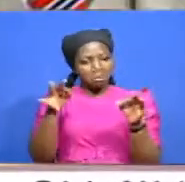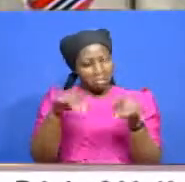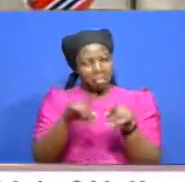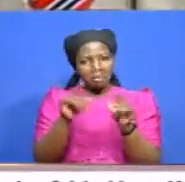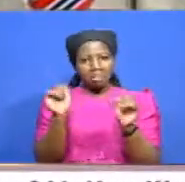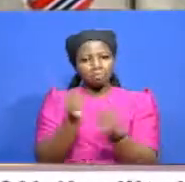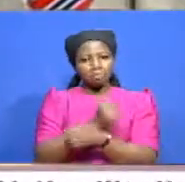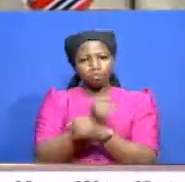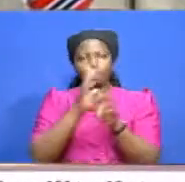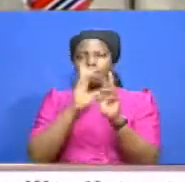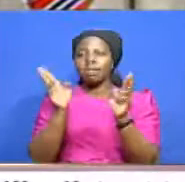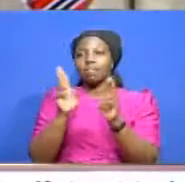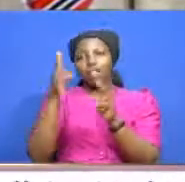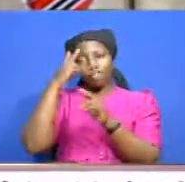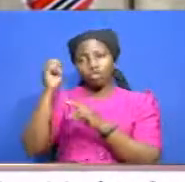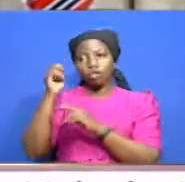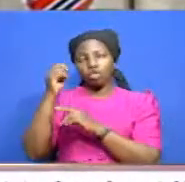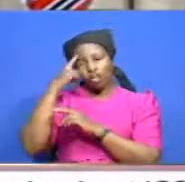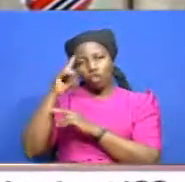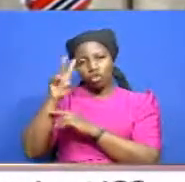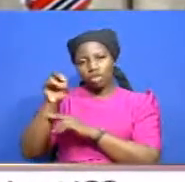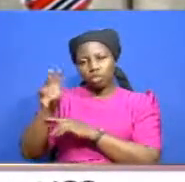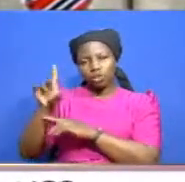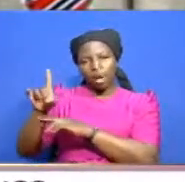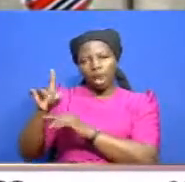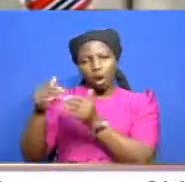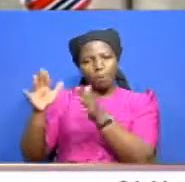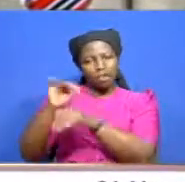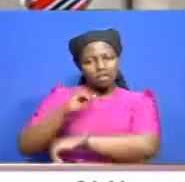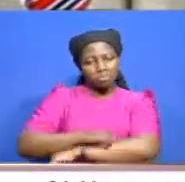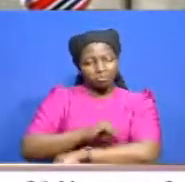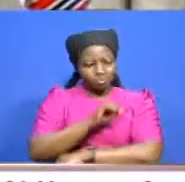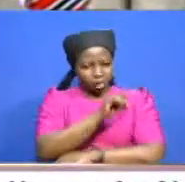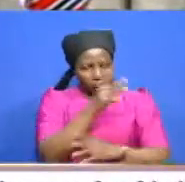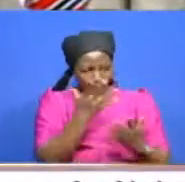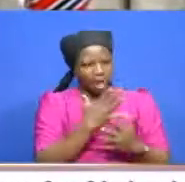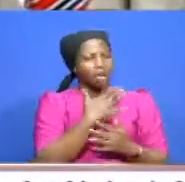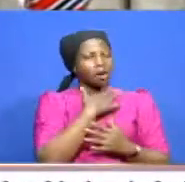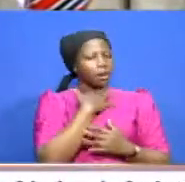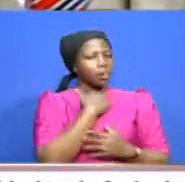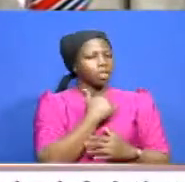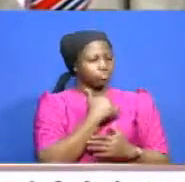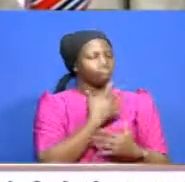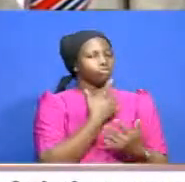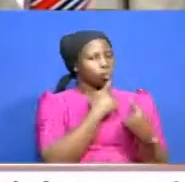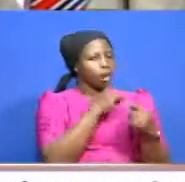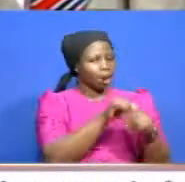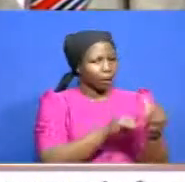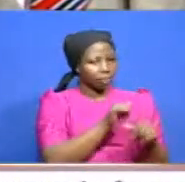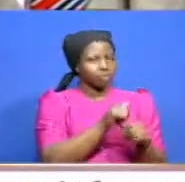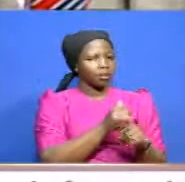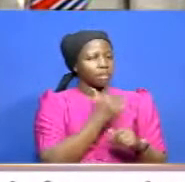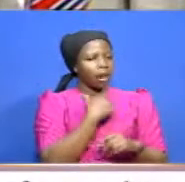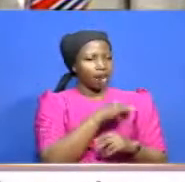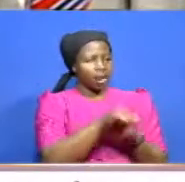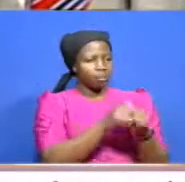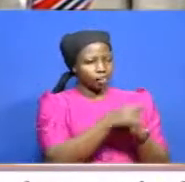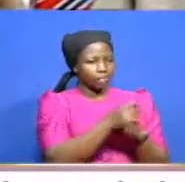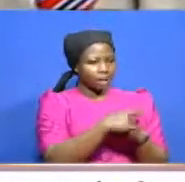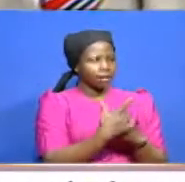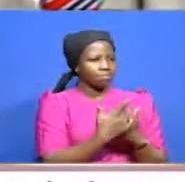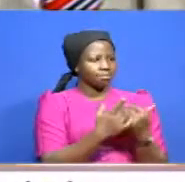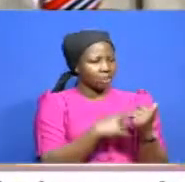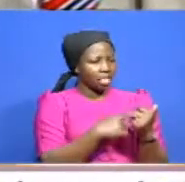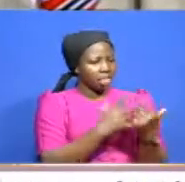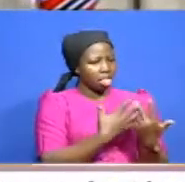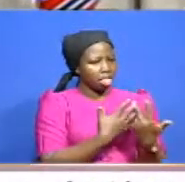And that is exactly where I was going. Yes. Because we have less than 6 months to go, and we are walking on a very shaky bridge when it comes to the impact. So